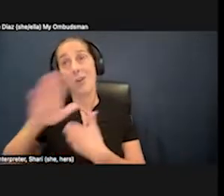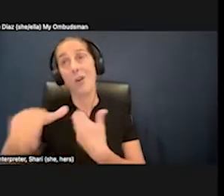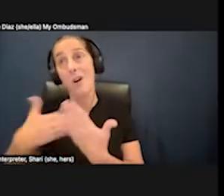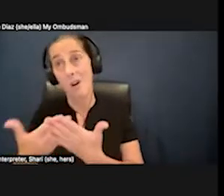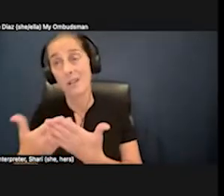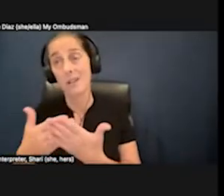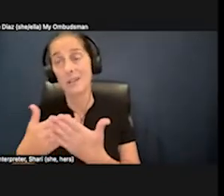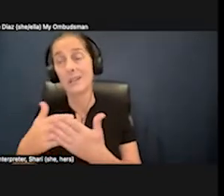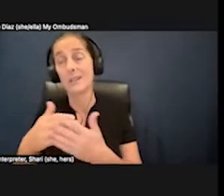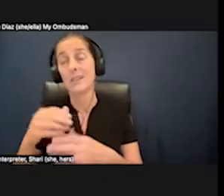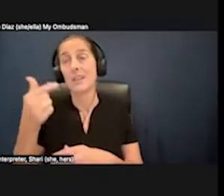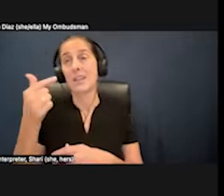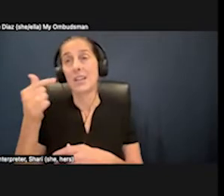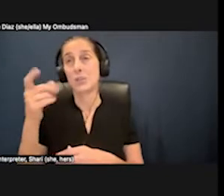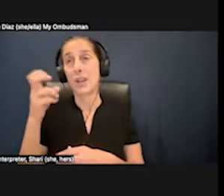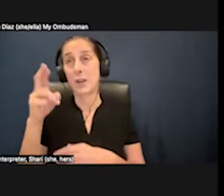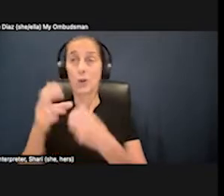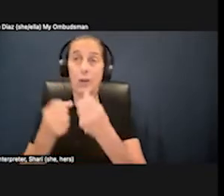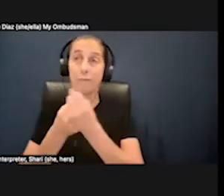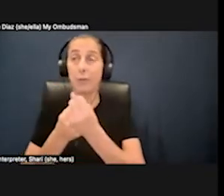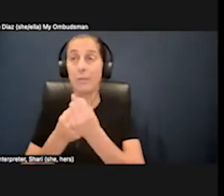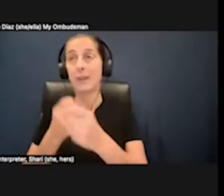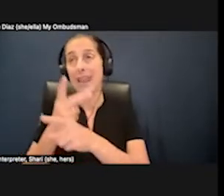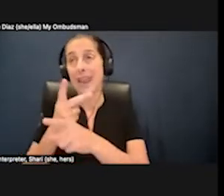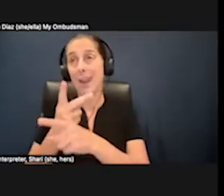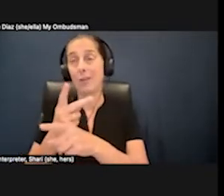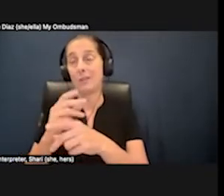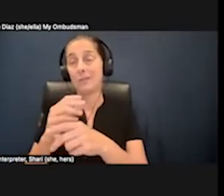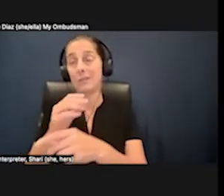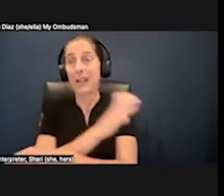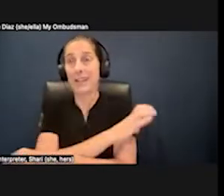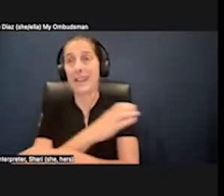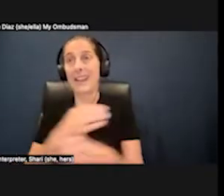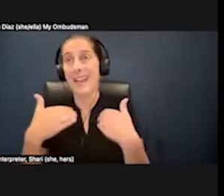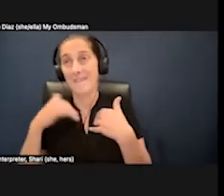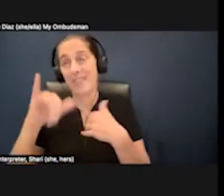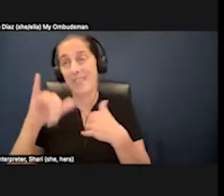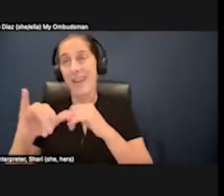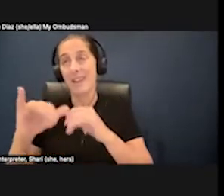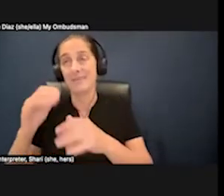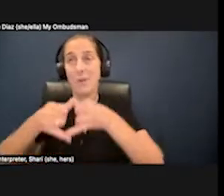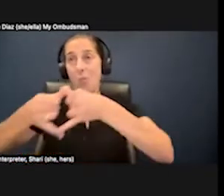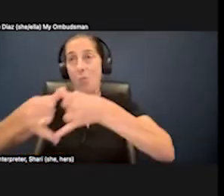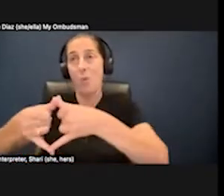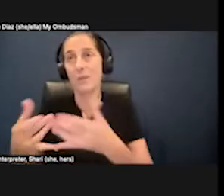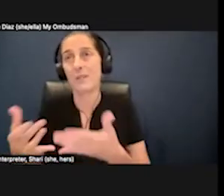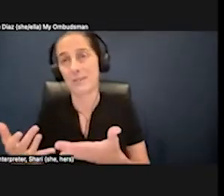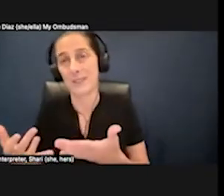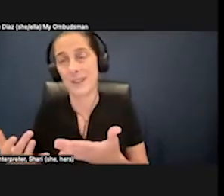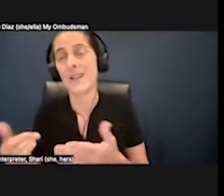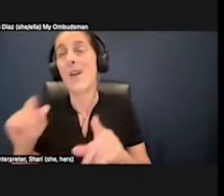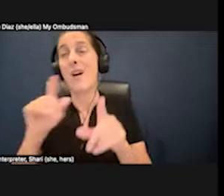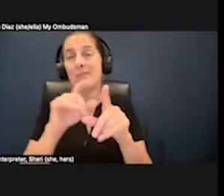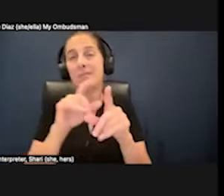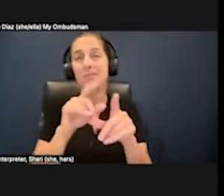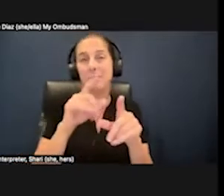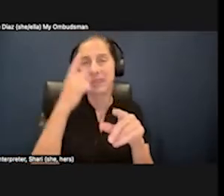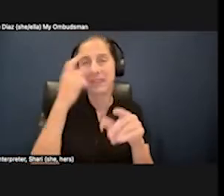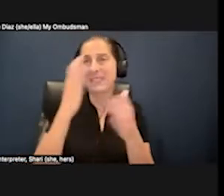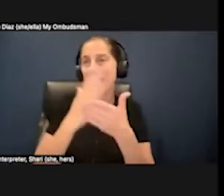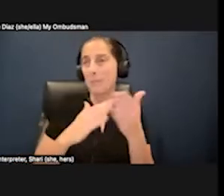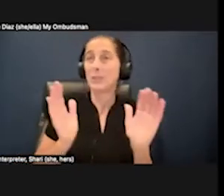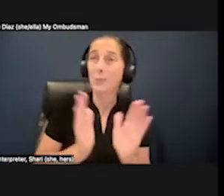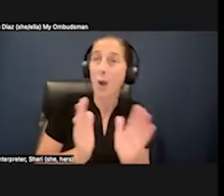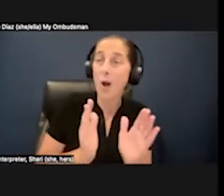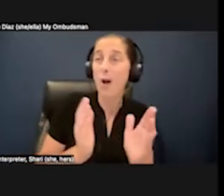And that's a baseline. Doesn't necessarily mean that it is doing everything that we would want, because there's